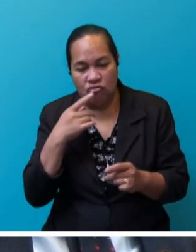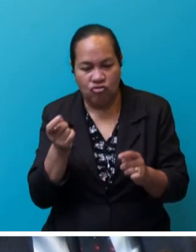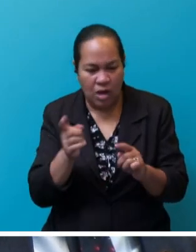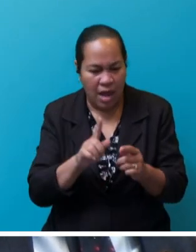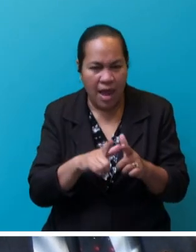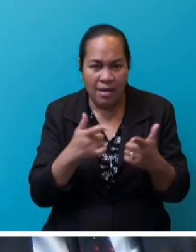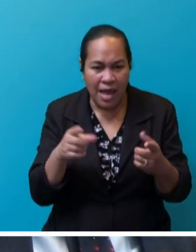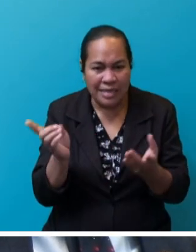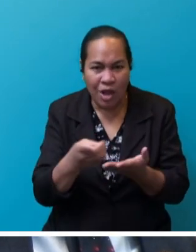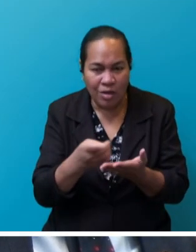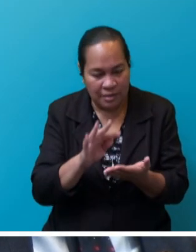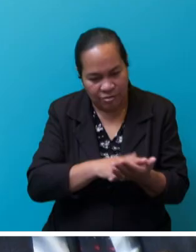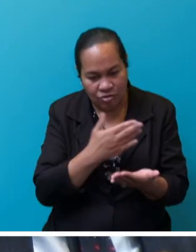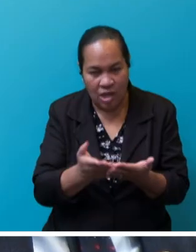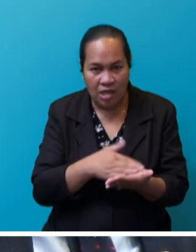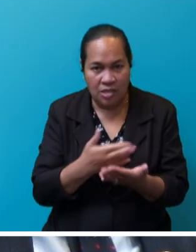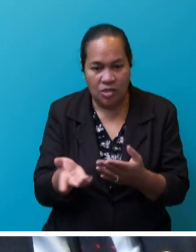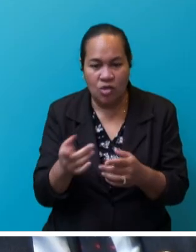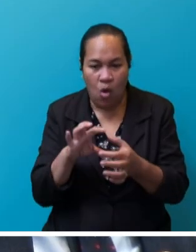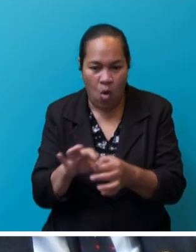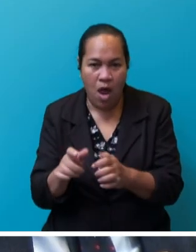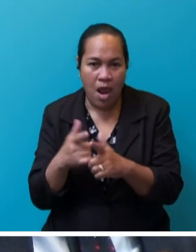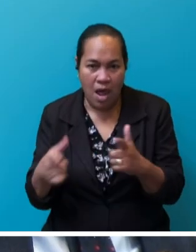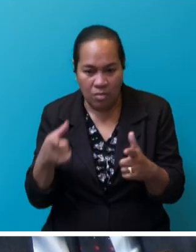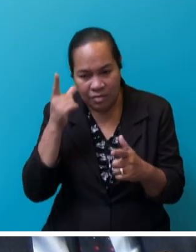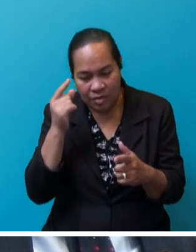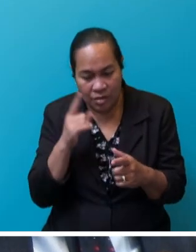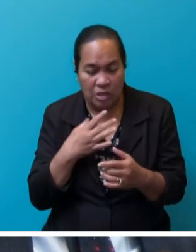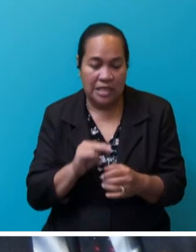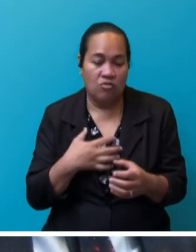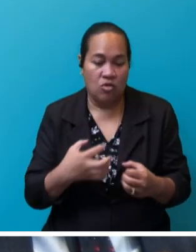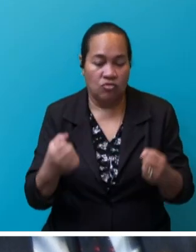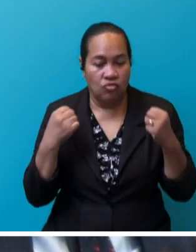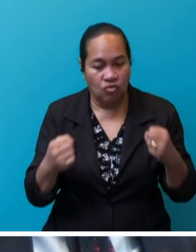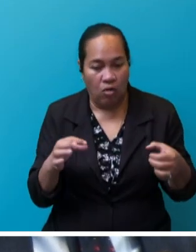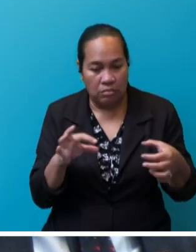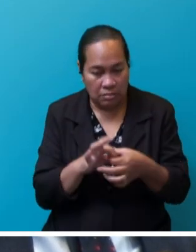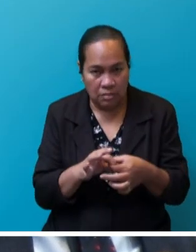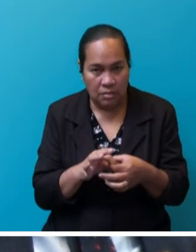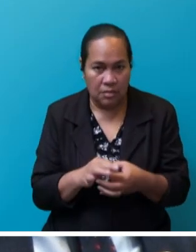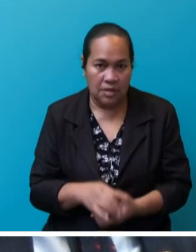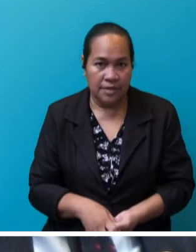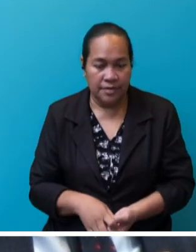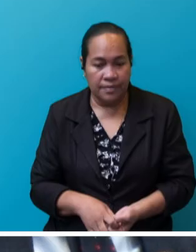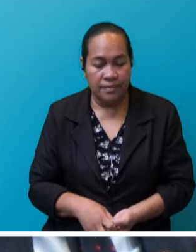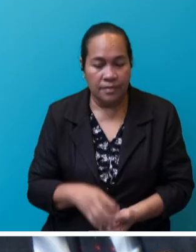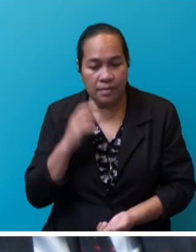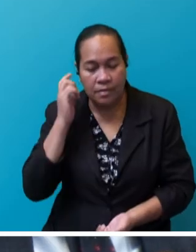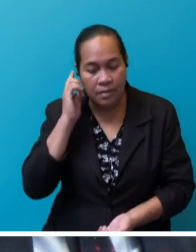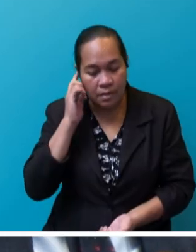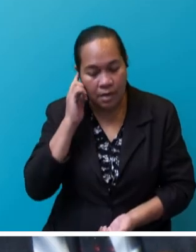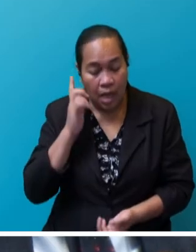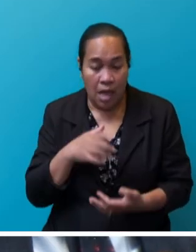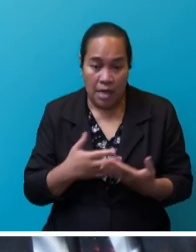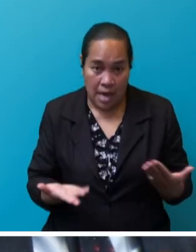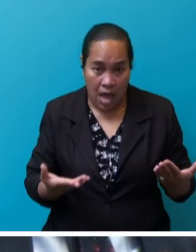leadership training for girls, and stronger linkages between schools, health, and protection services. In response, we are